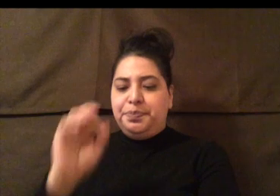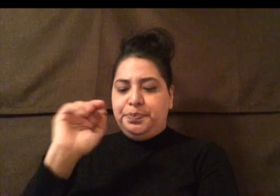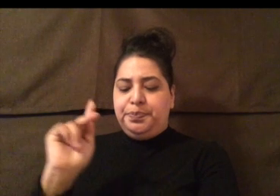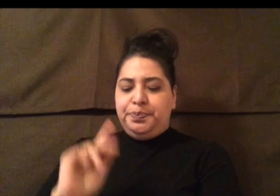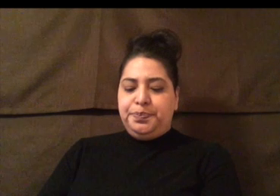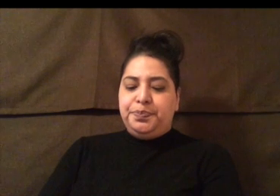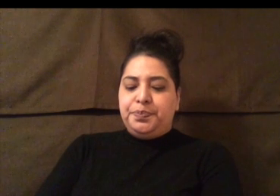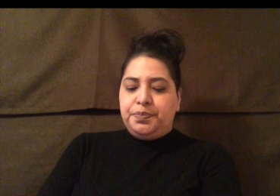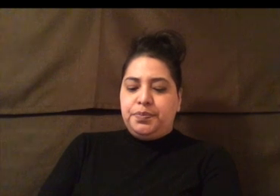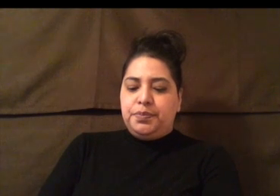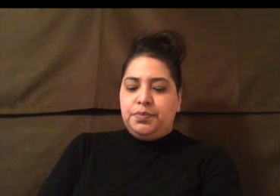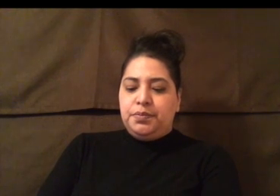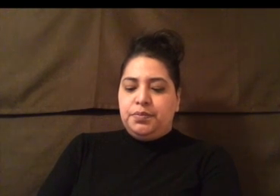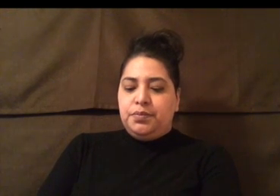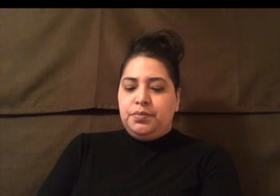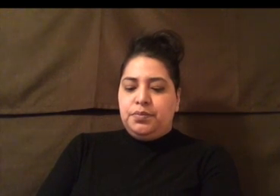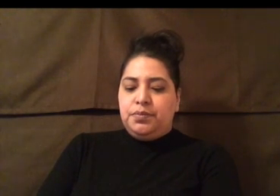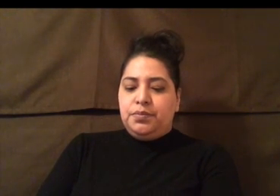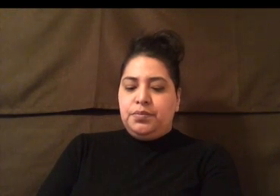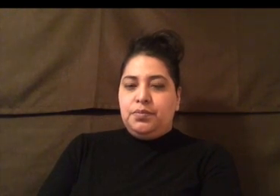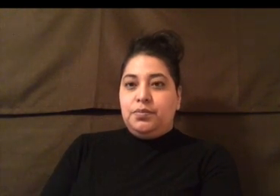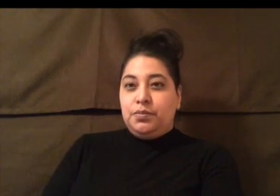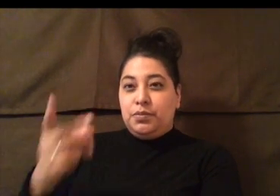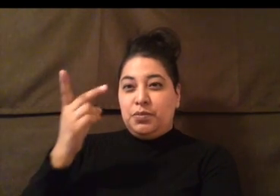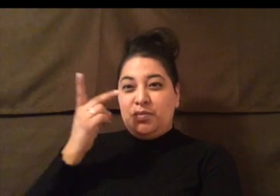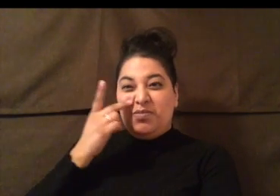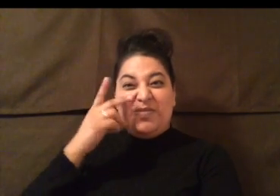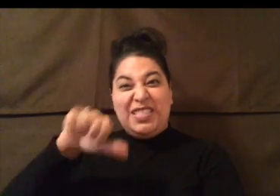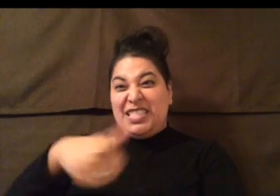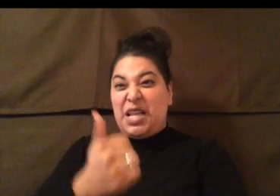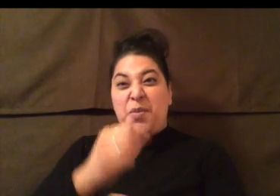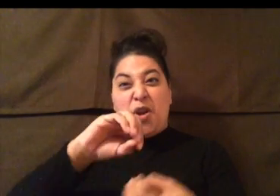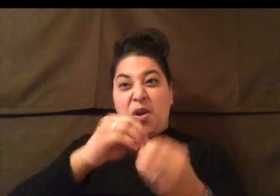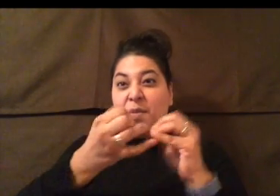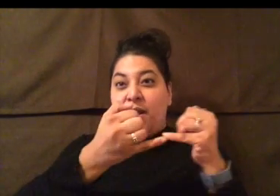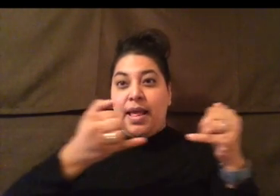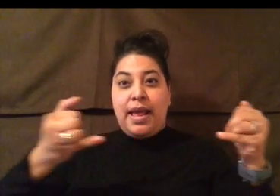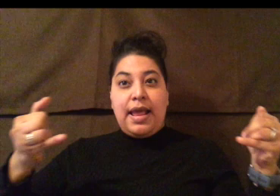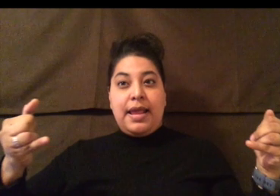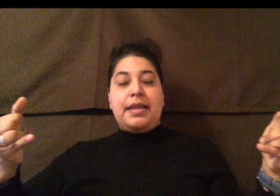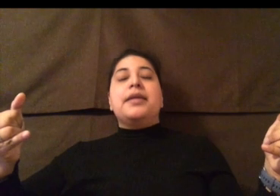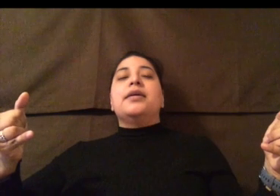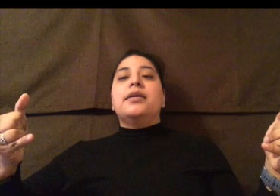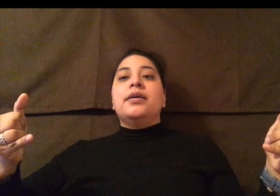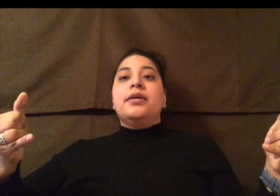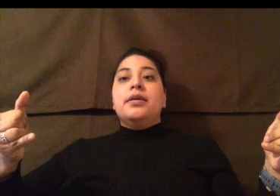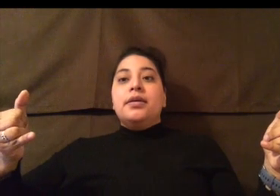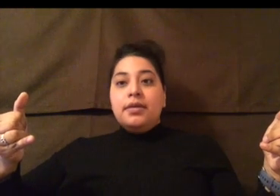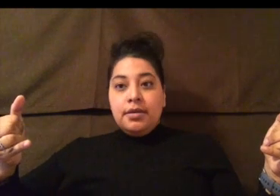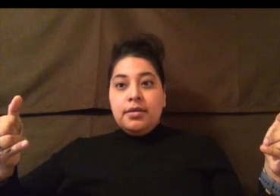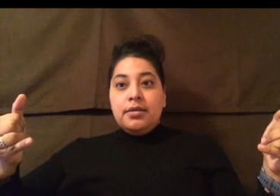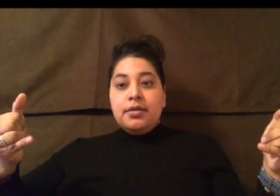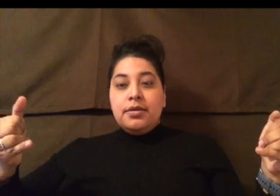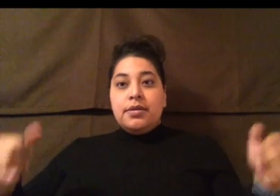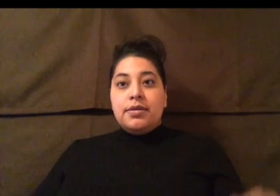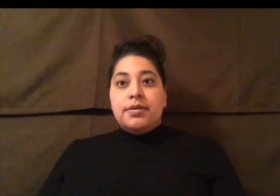equals our end time of 8:25 p.m.